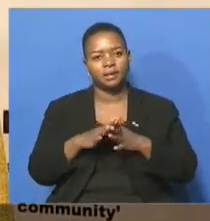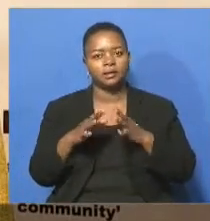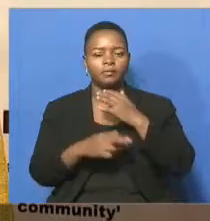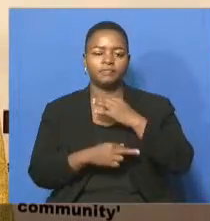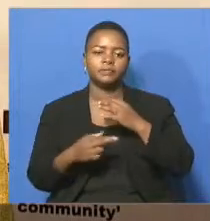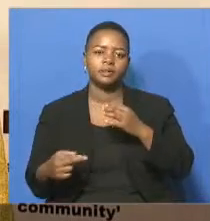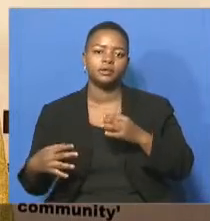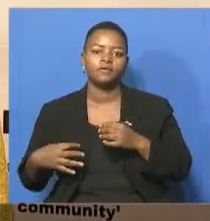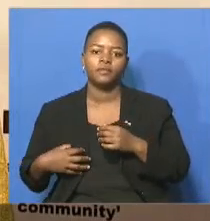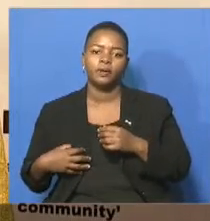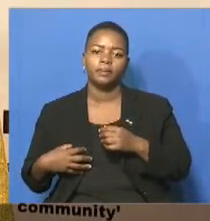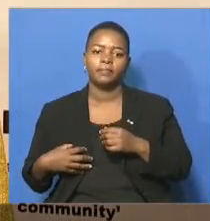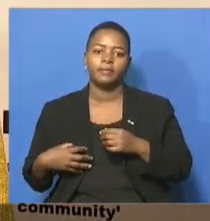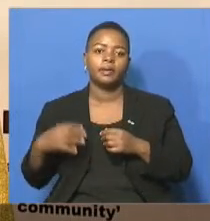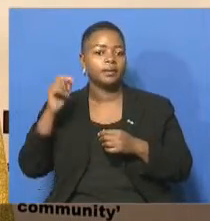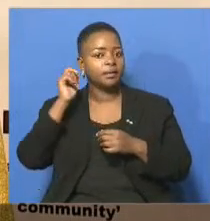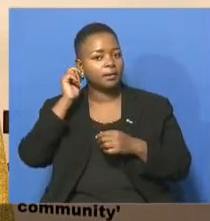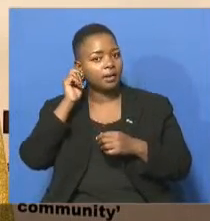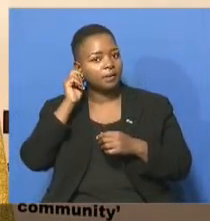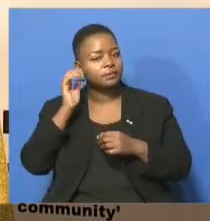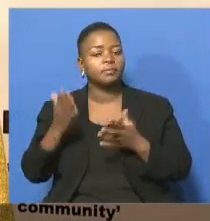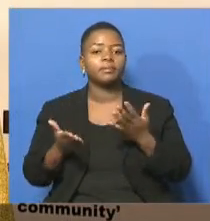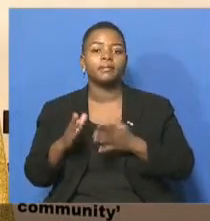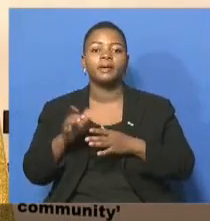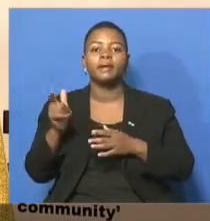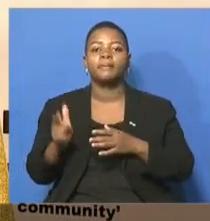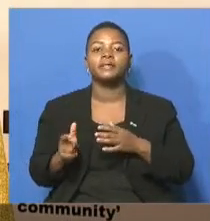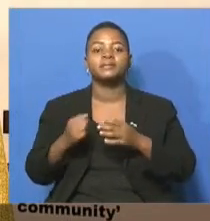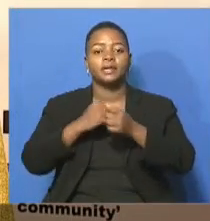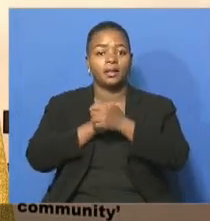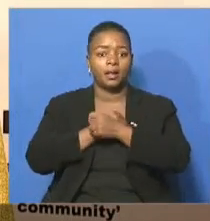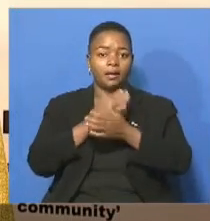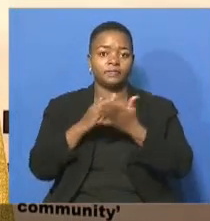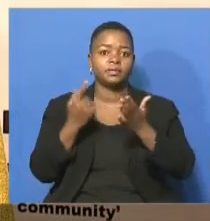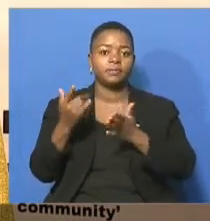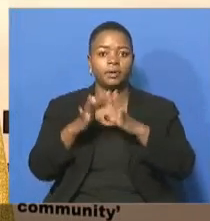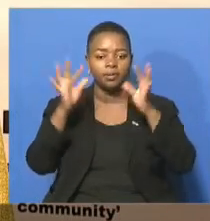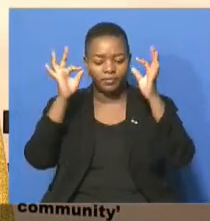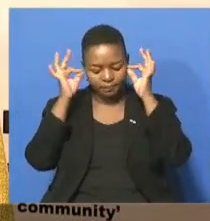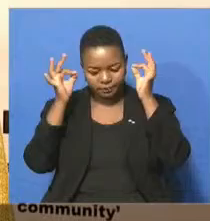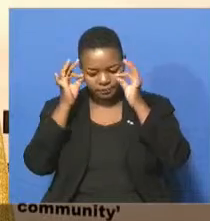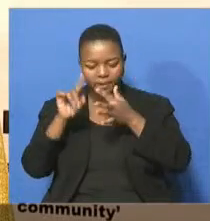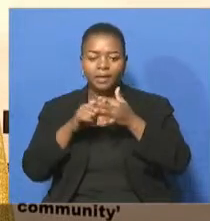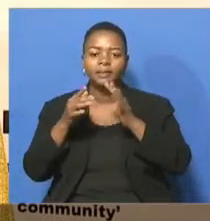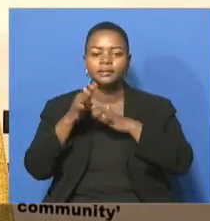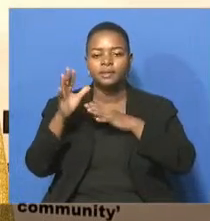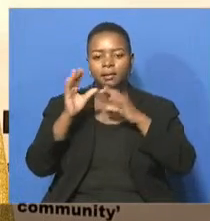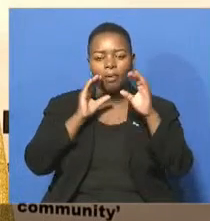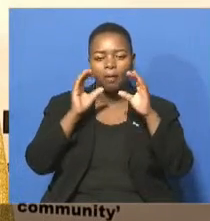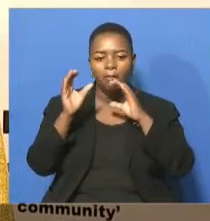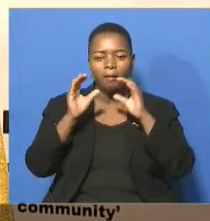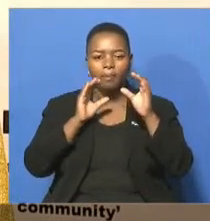where somebody falls for somebody on Facebook, the conversation starts,